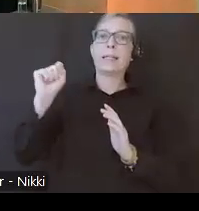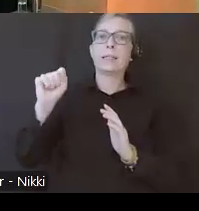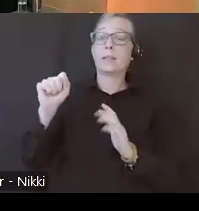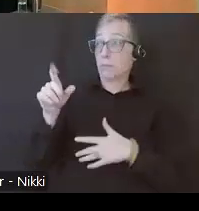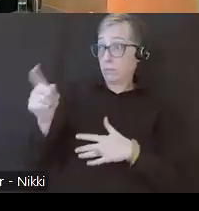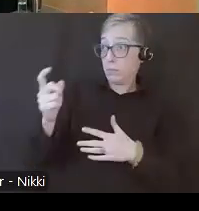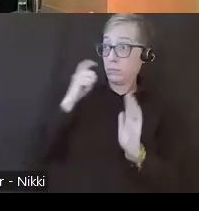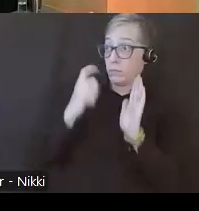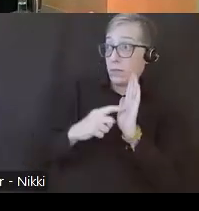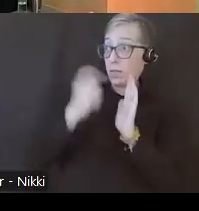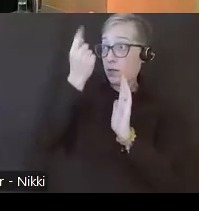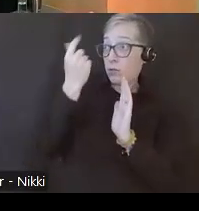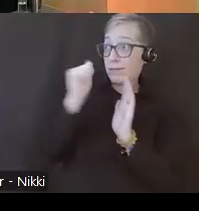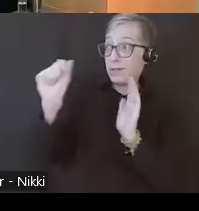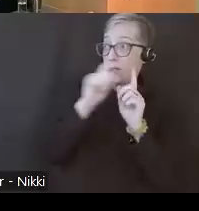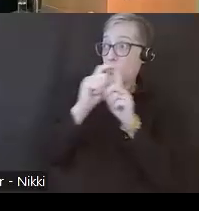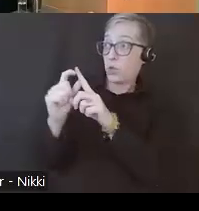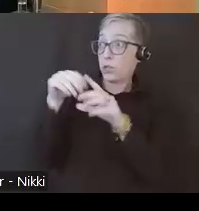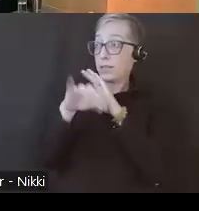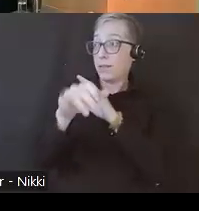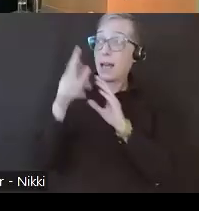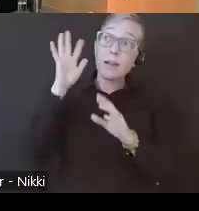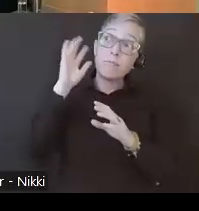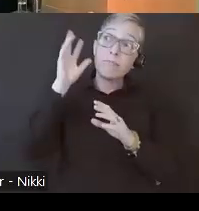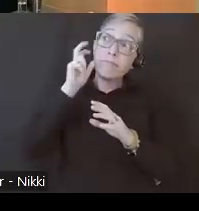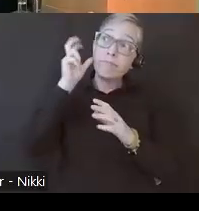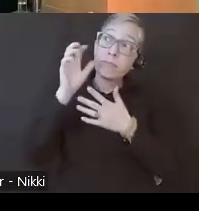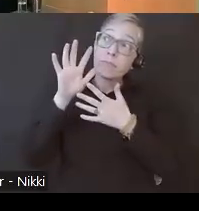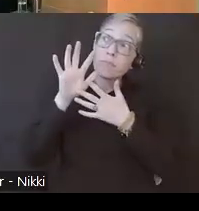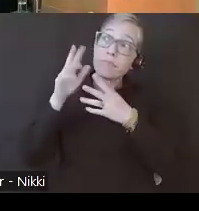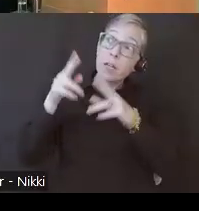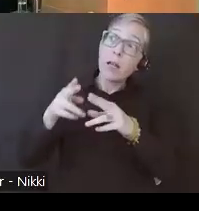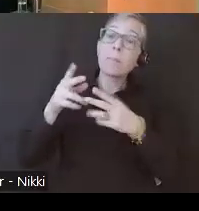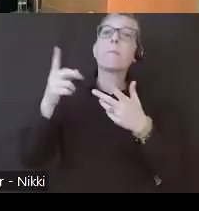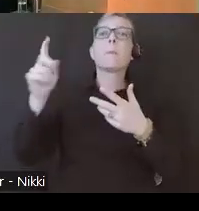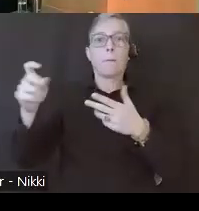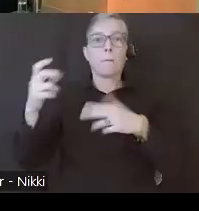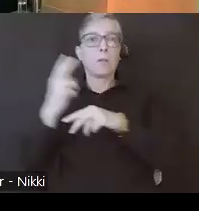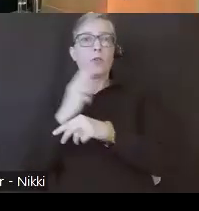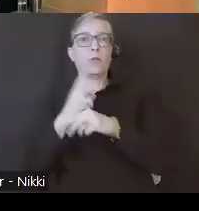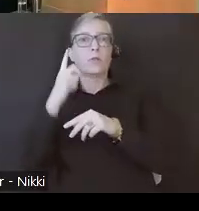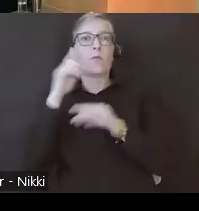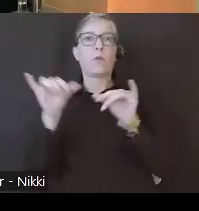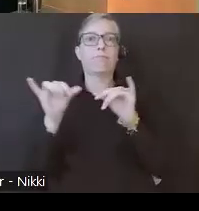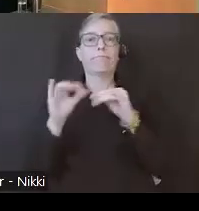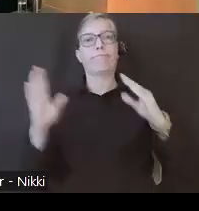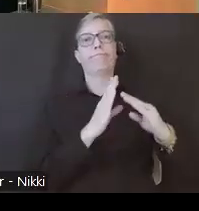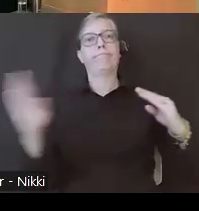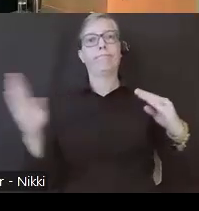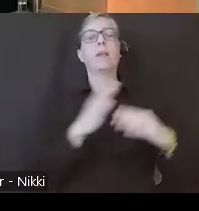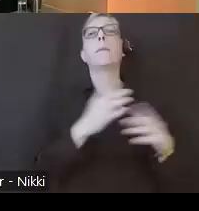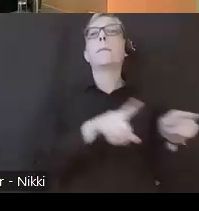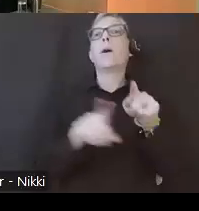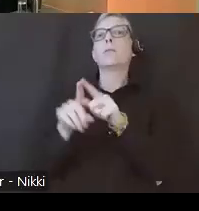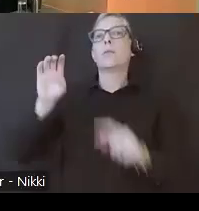that audio clip? We're using the increase in speech intelligibility as well as the changes in those